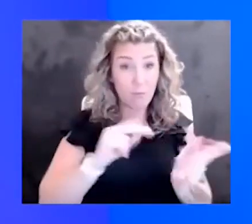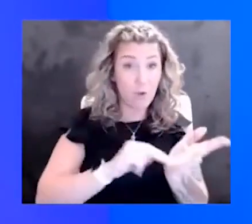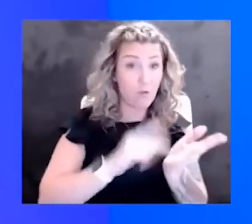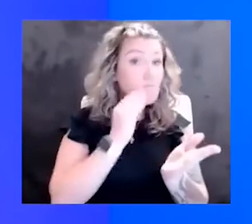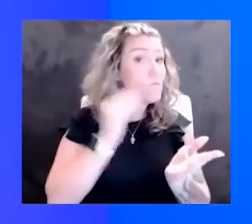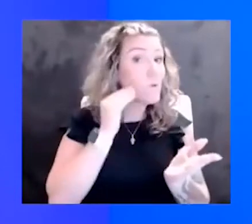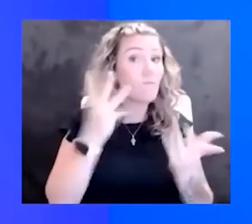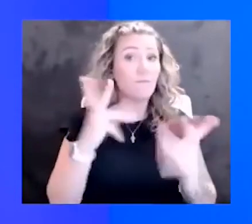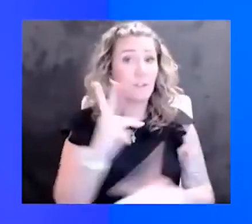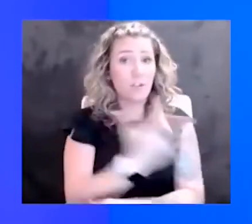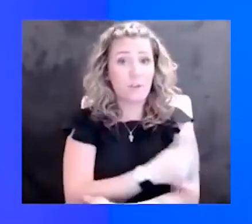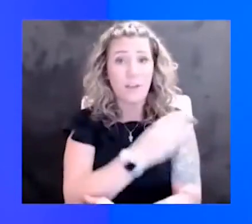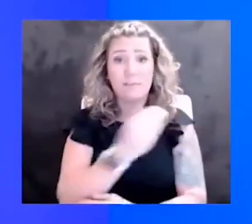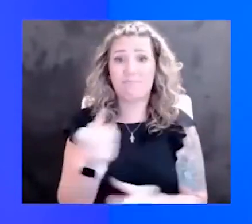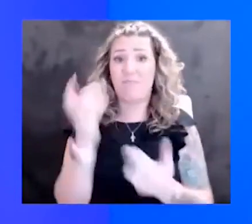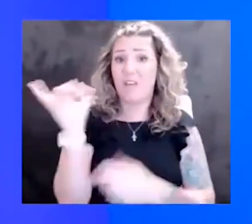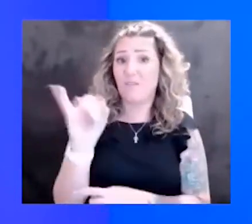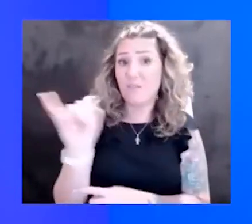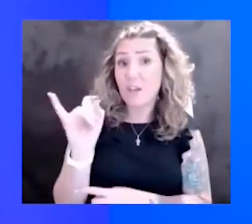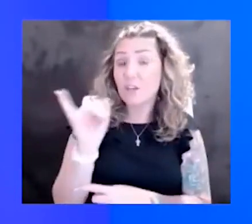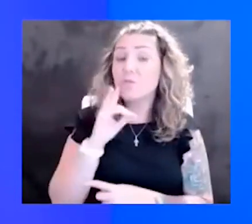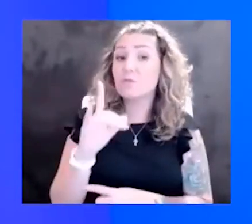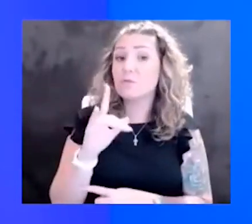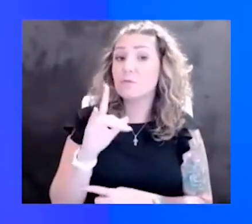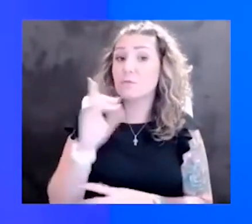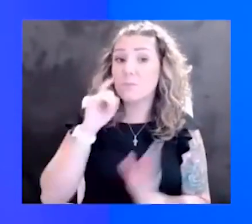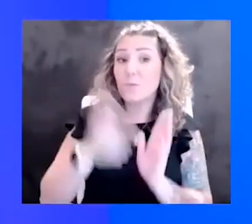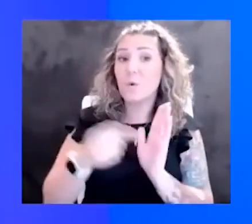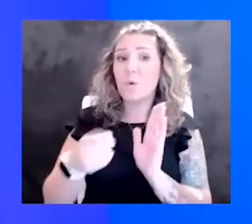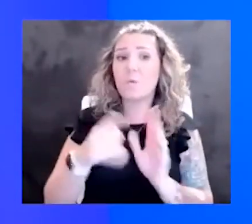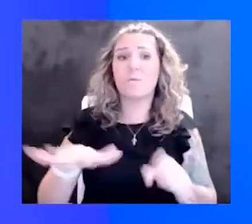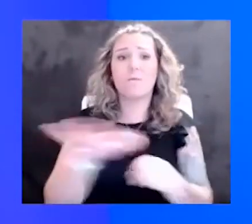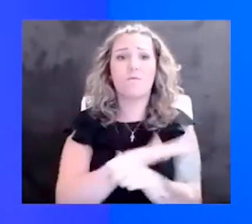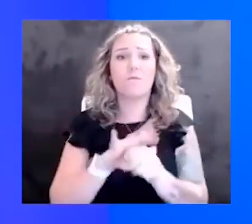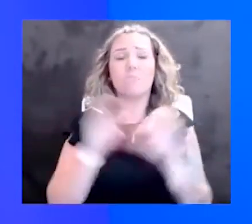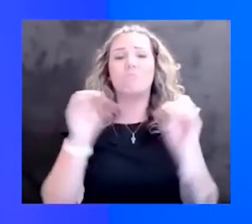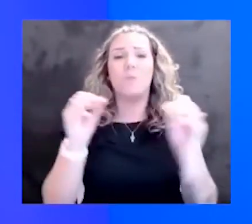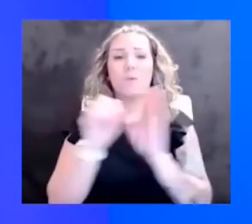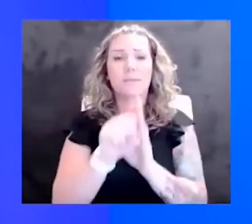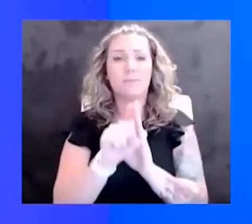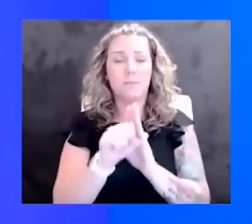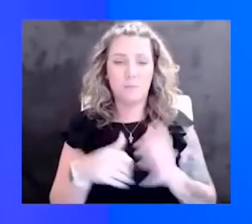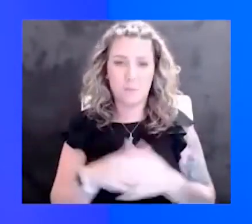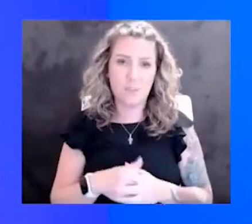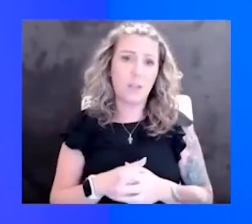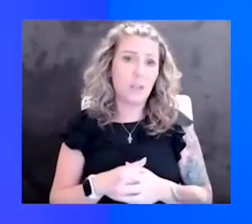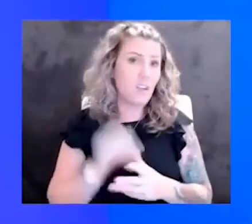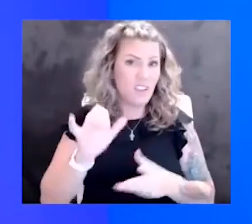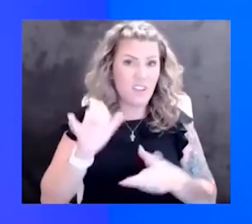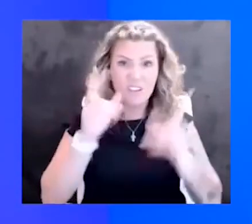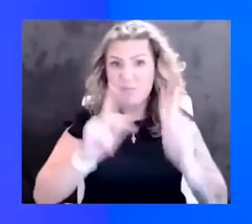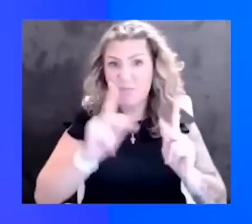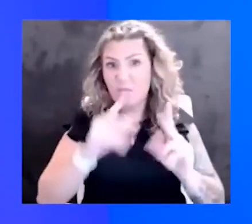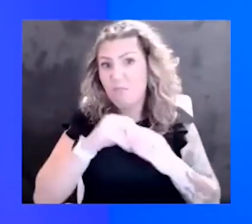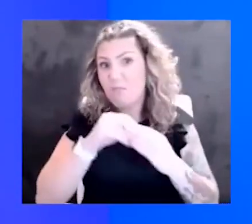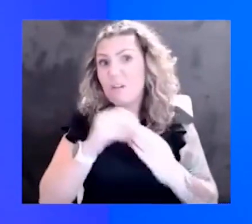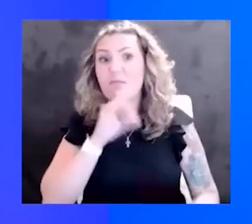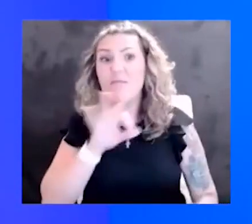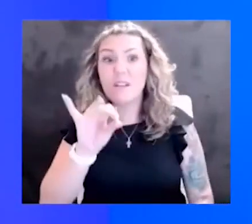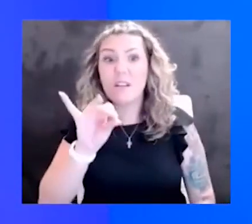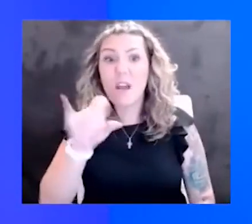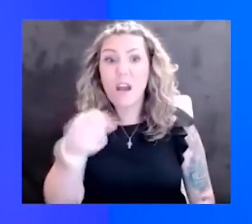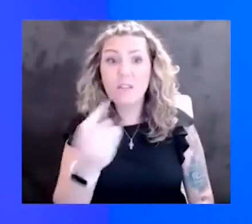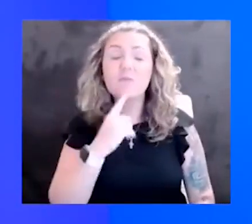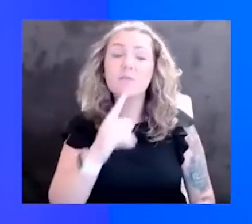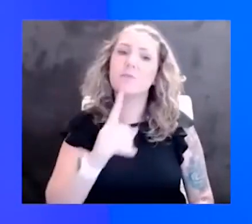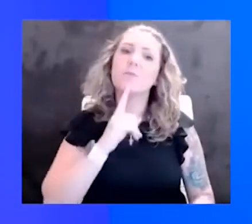of the infections that we've picked up in those folks, they are completely asymptomatic. And these are even people that are in their 90s, for example. So it's dramatically successful,